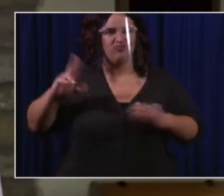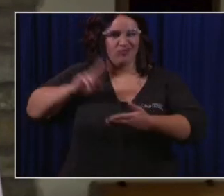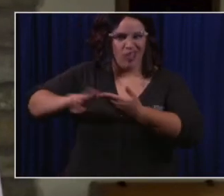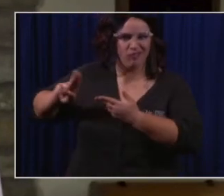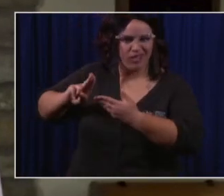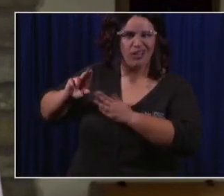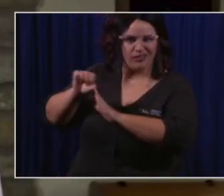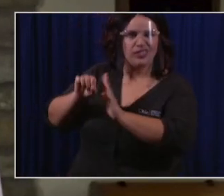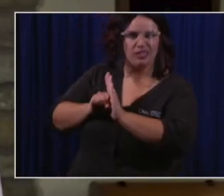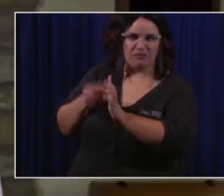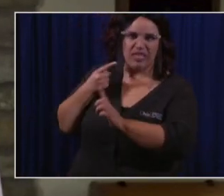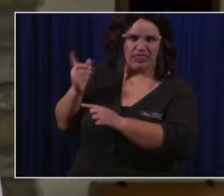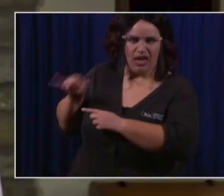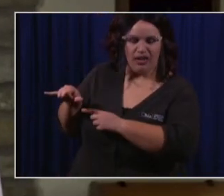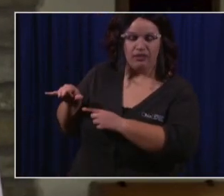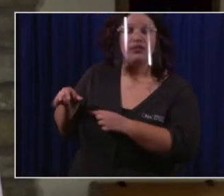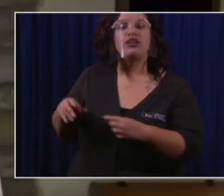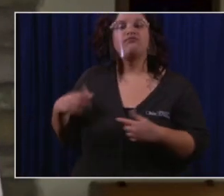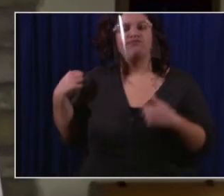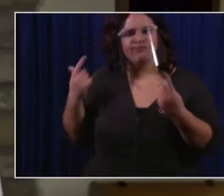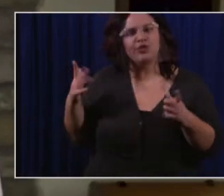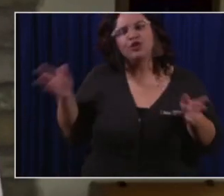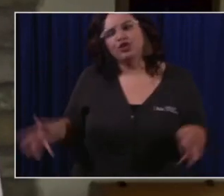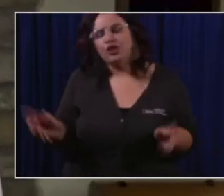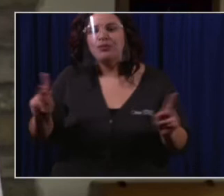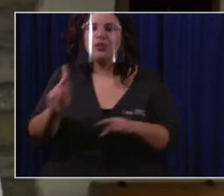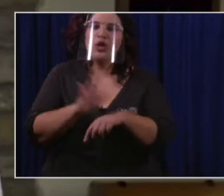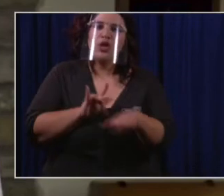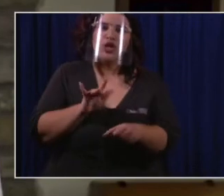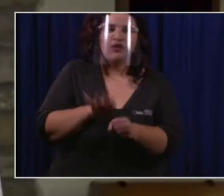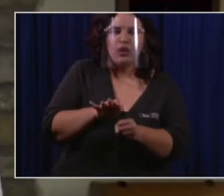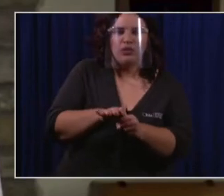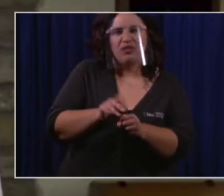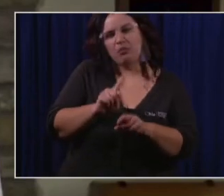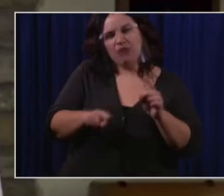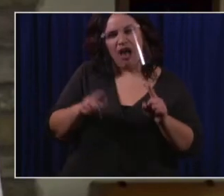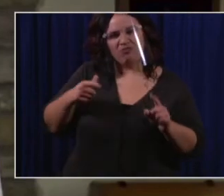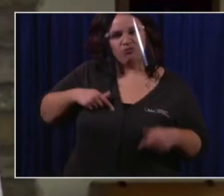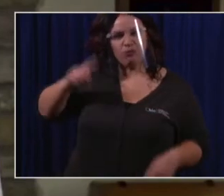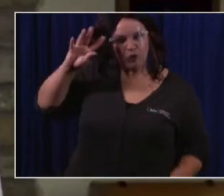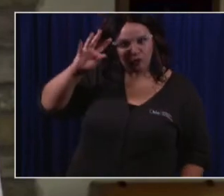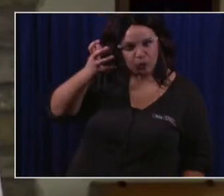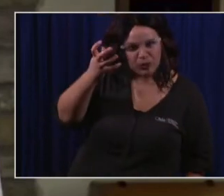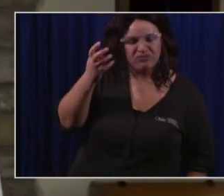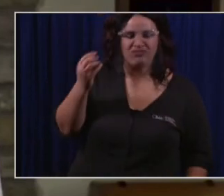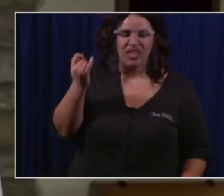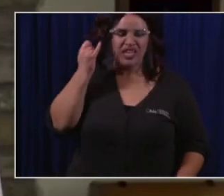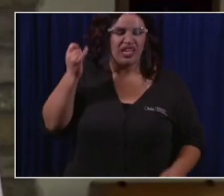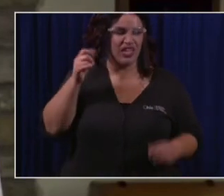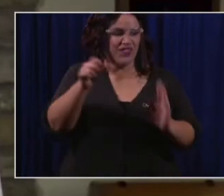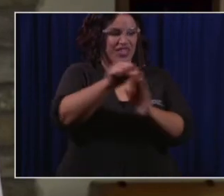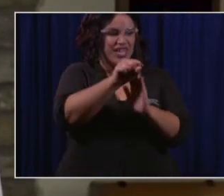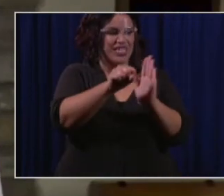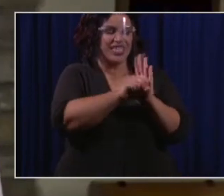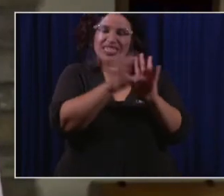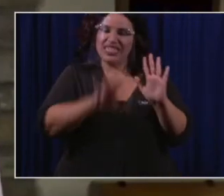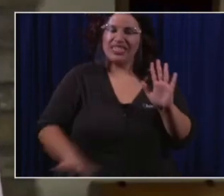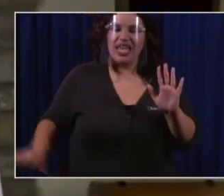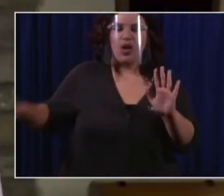voting. If there's a statewide mask mandate, why can't we make people wear masks at the